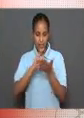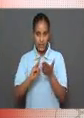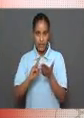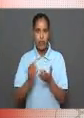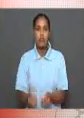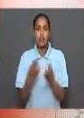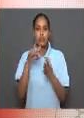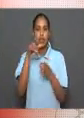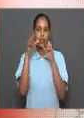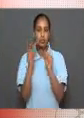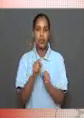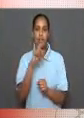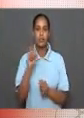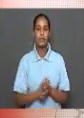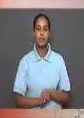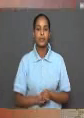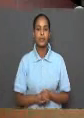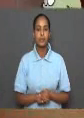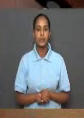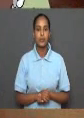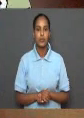Please list as many as you can.